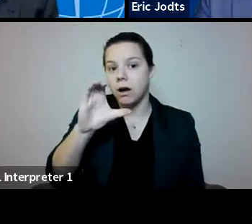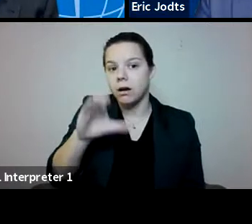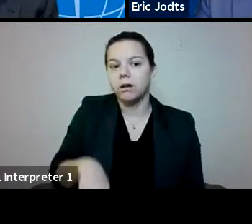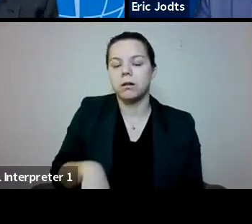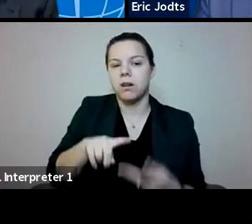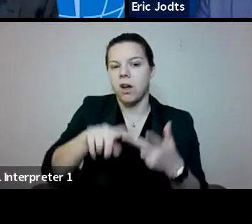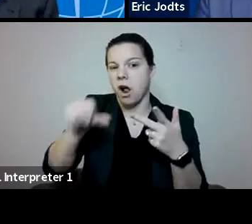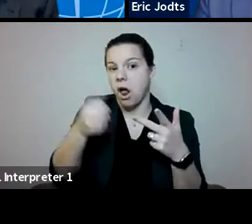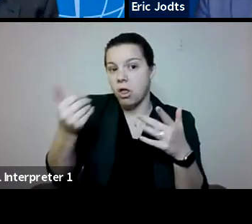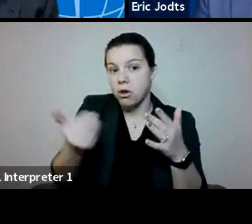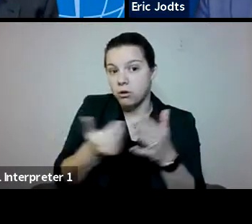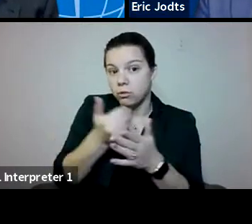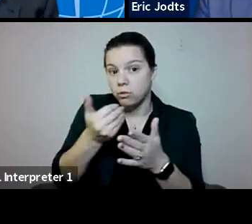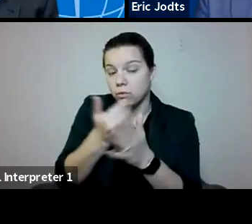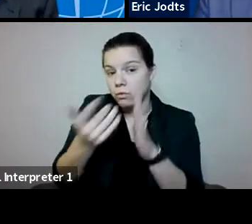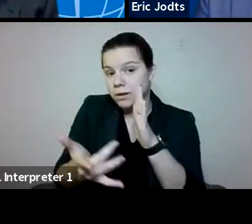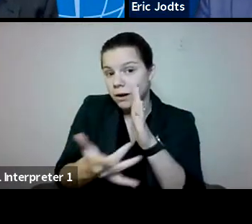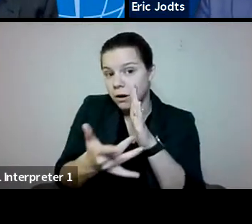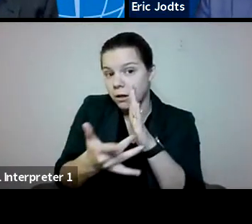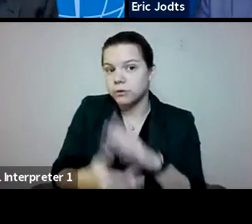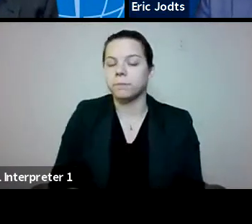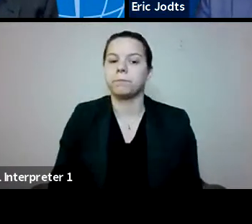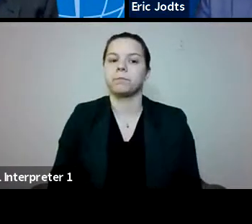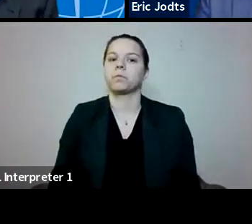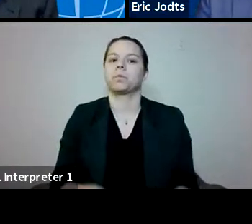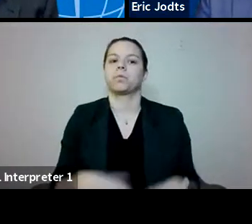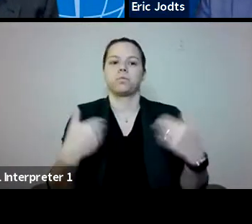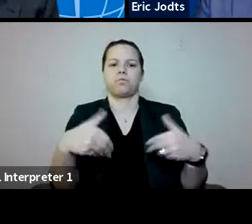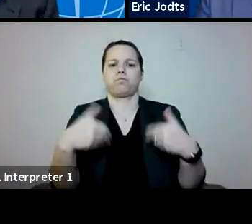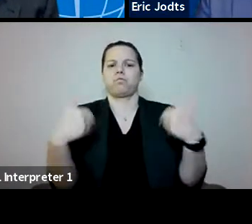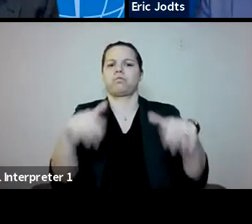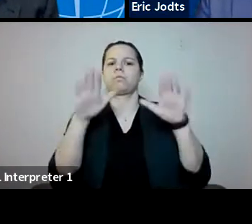aircraft technologies? Excellent question.